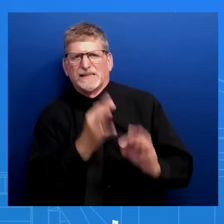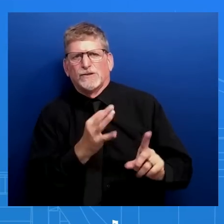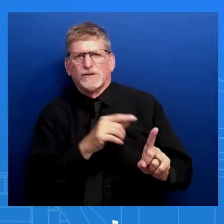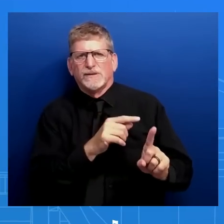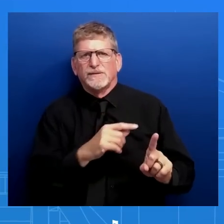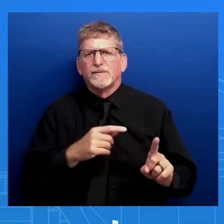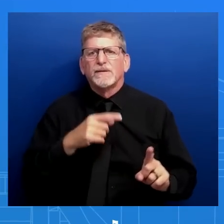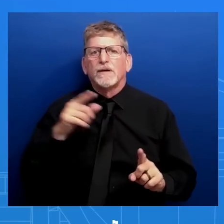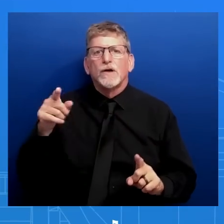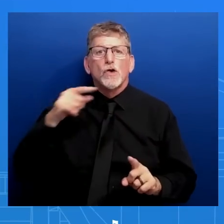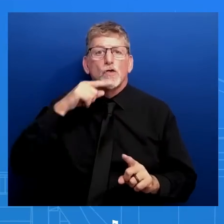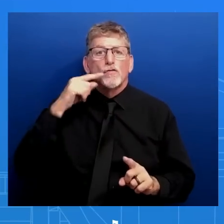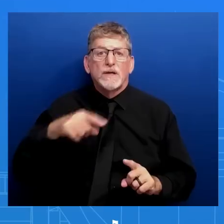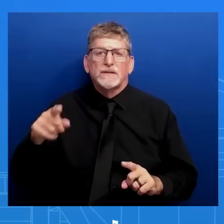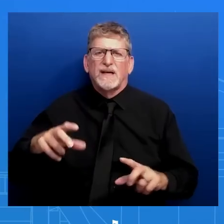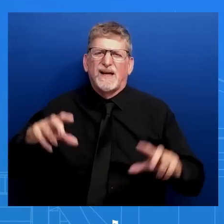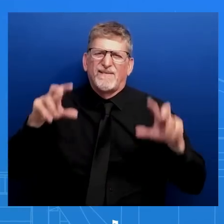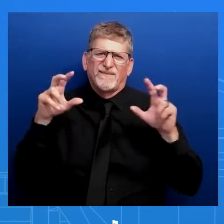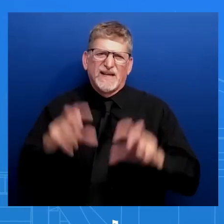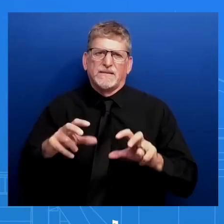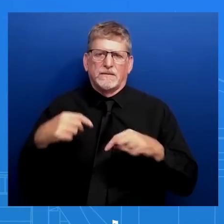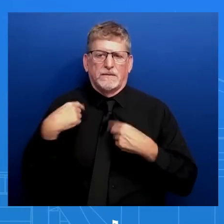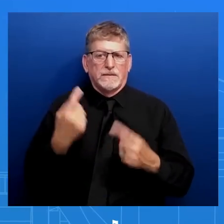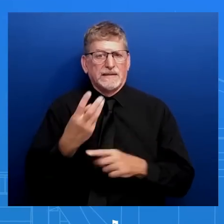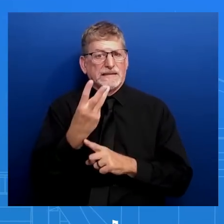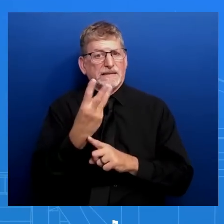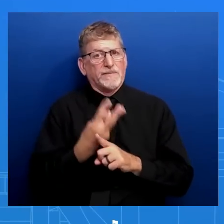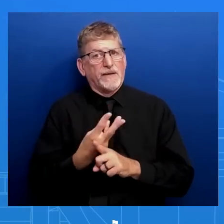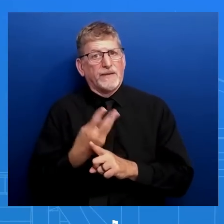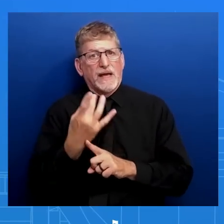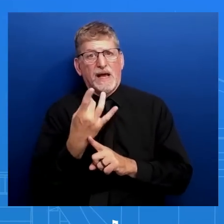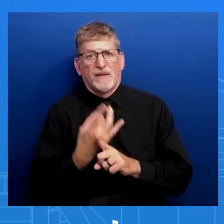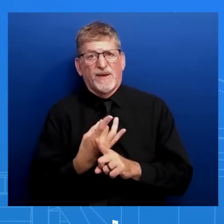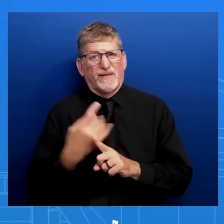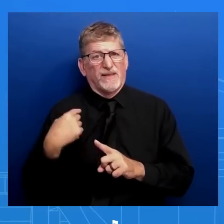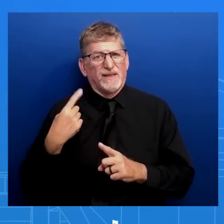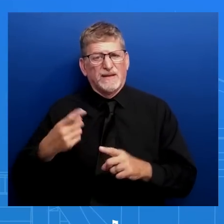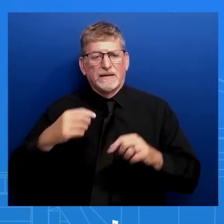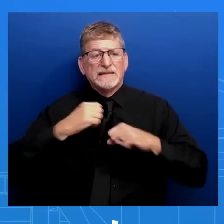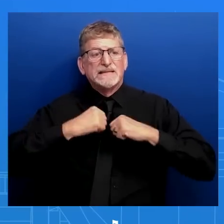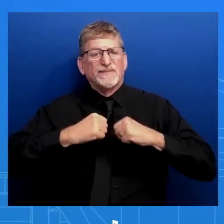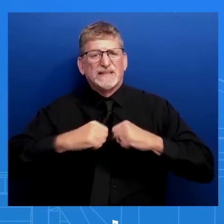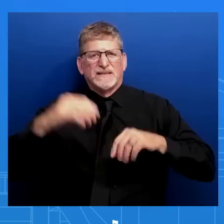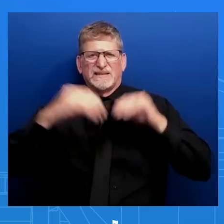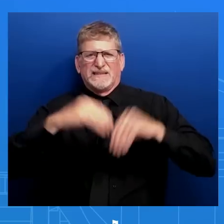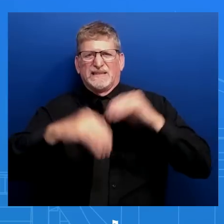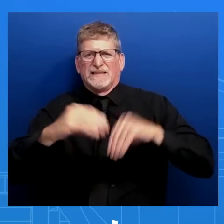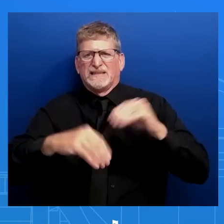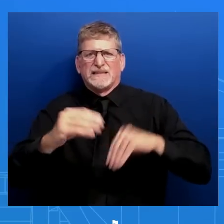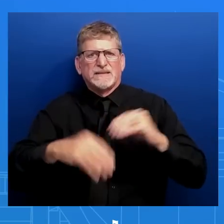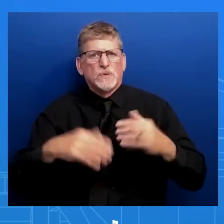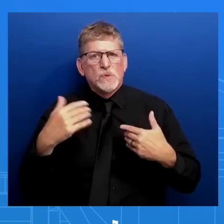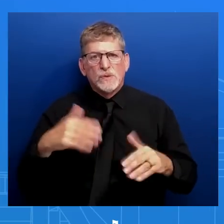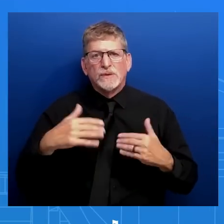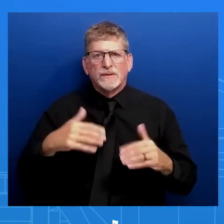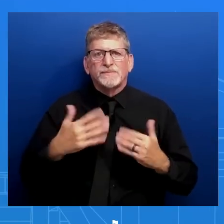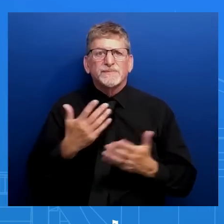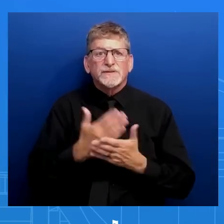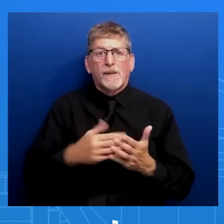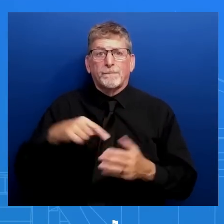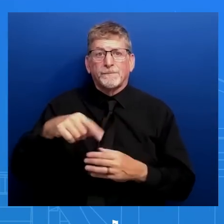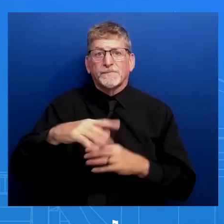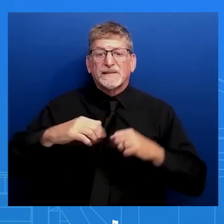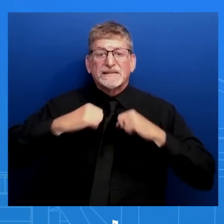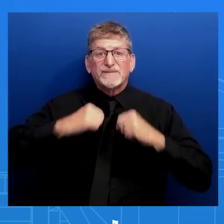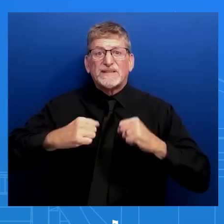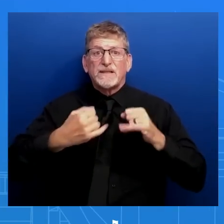last 6-8 months in terms of defensive capabilities. In some cases, their defensive lines are 3 deep. And by